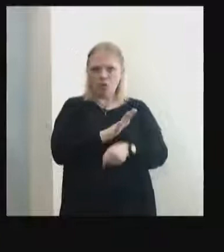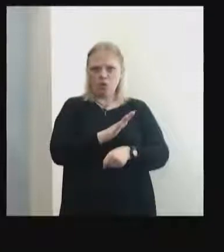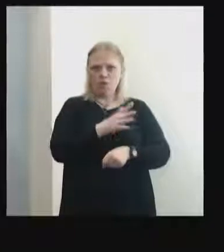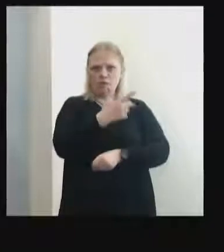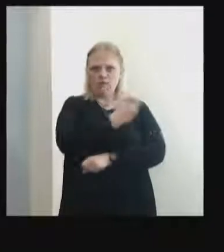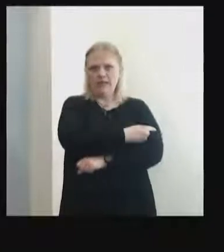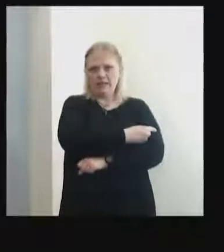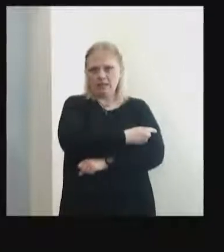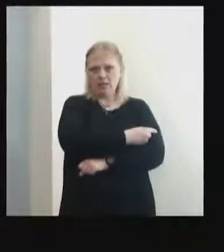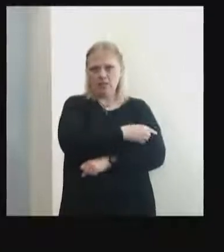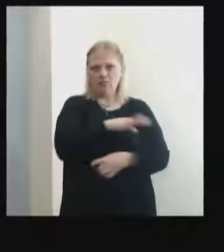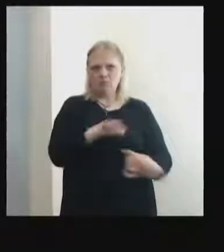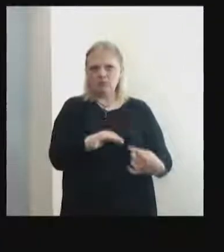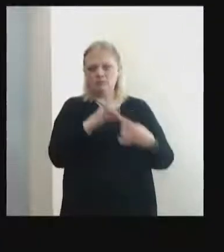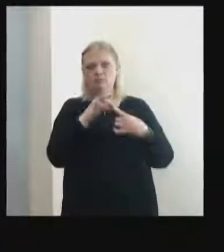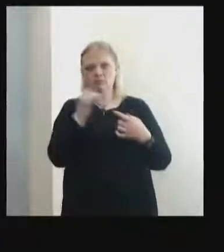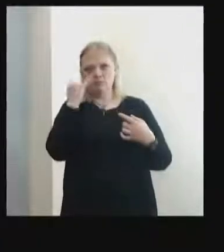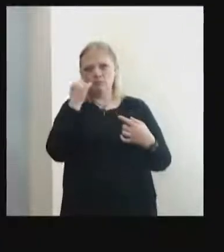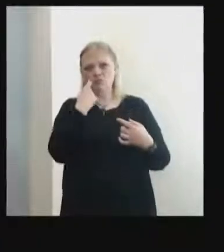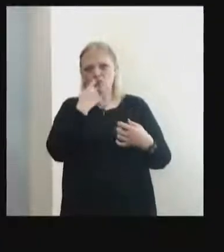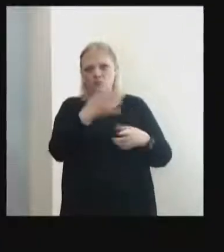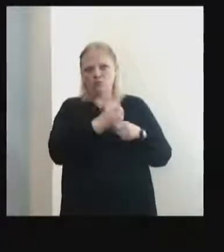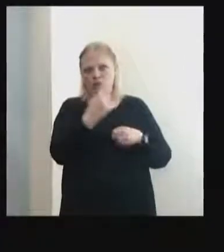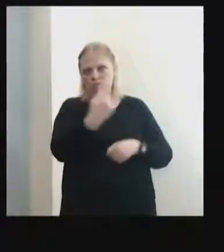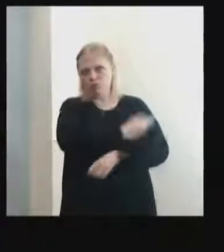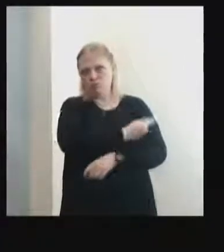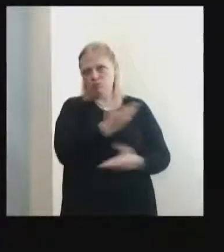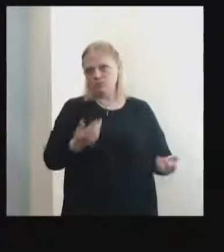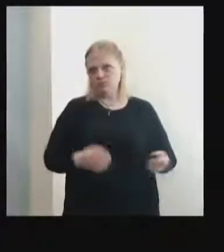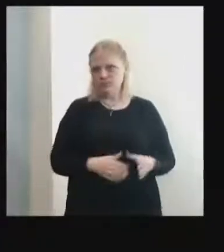vaccinated, especially if you just received one dose.